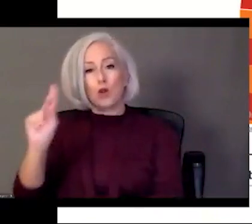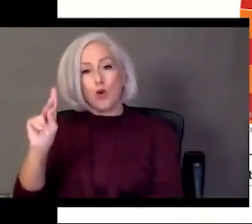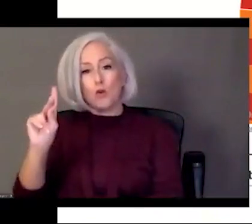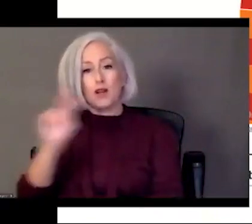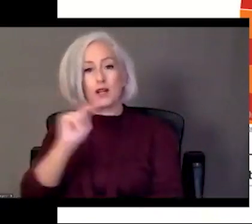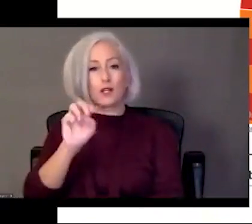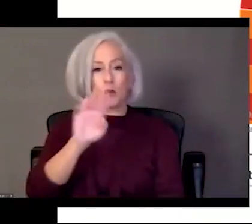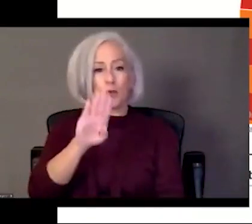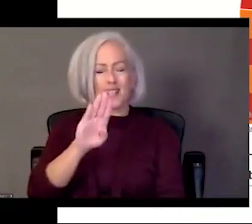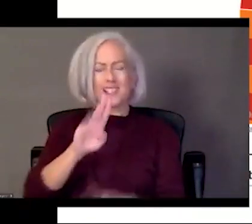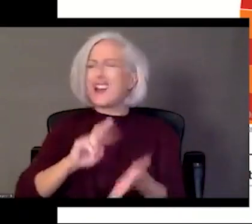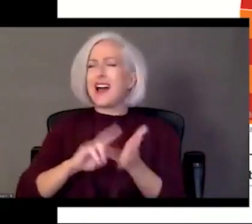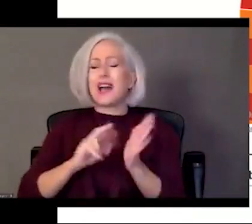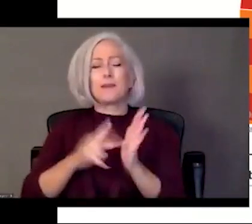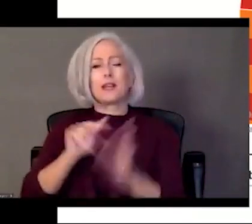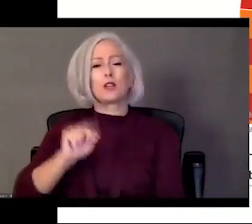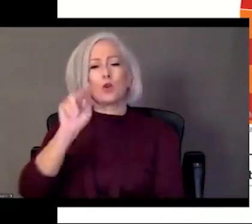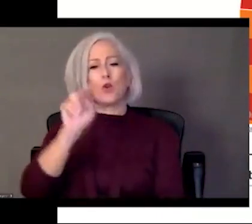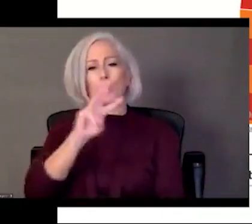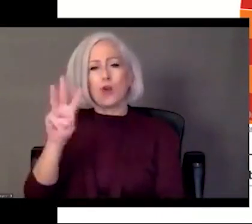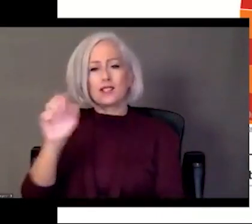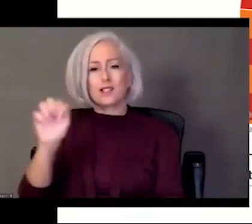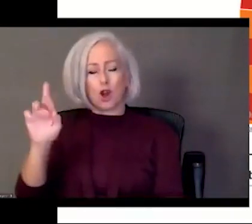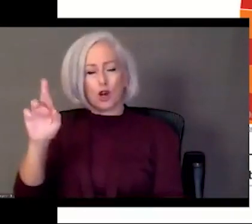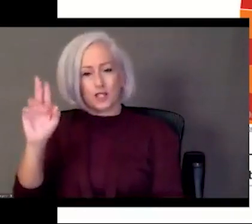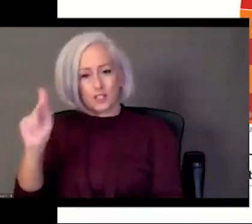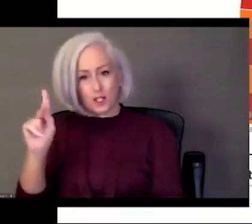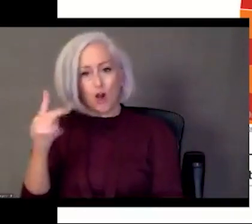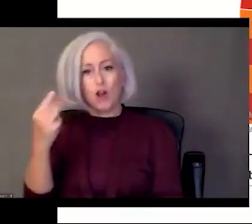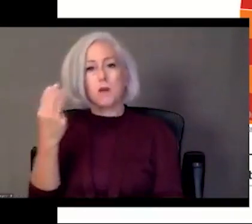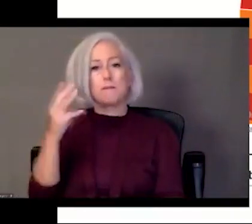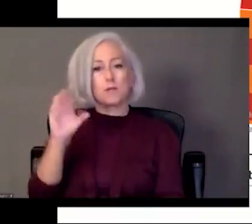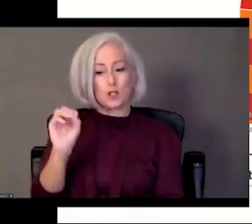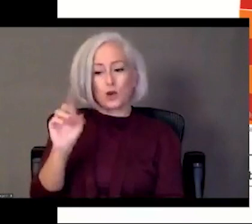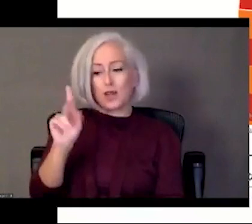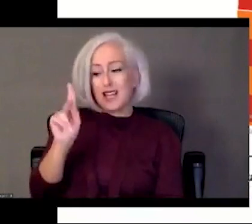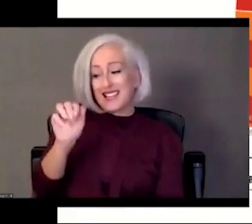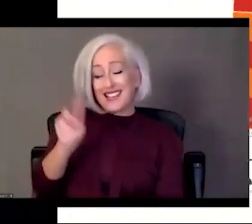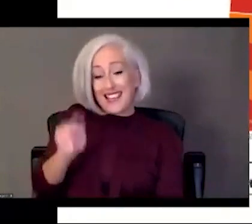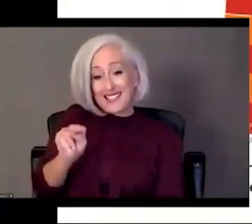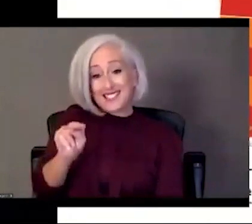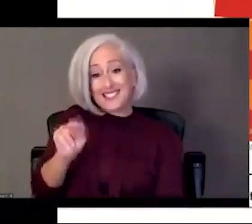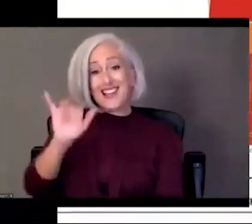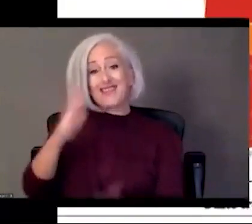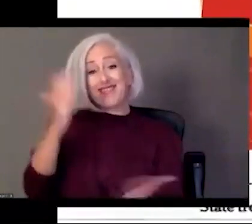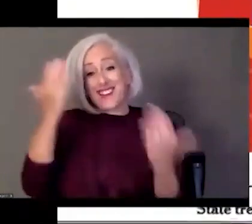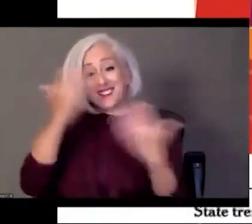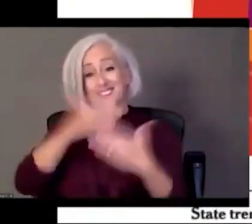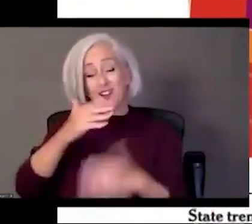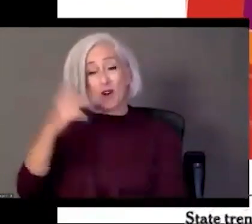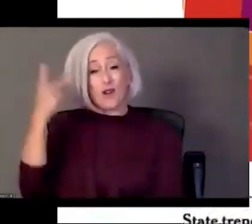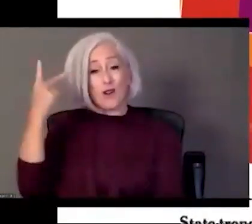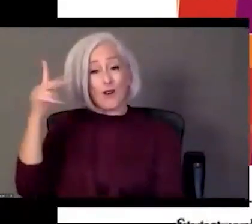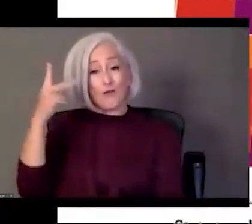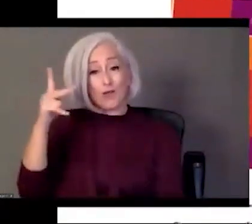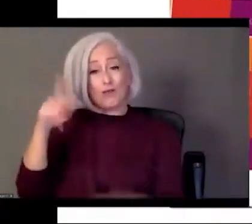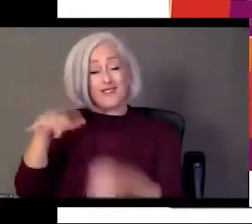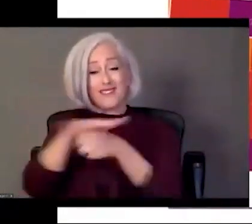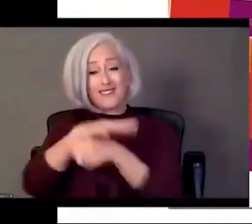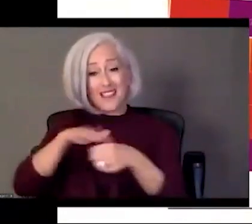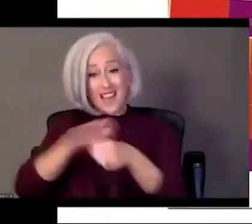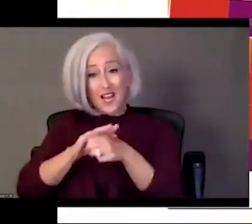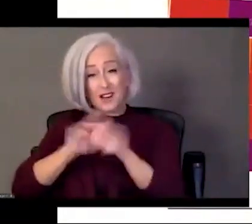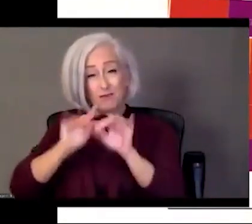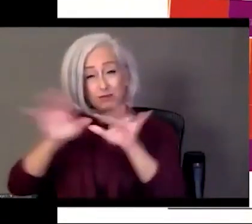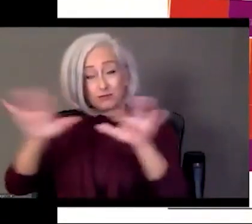Arkansas, Missouri, and now Kansas. And that purple area has grown up here. Johnson County is the only orange thing right around